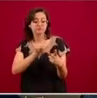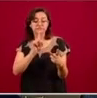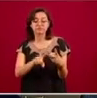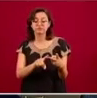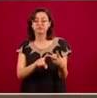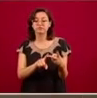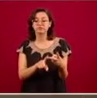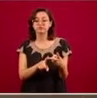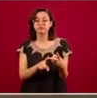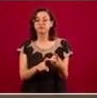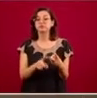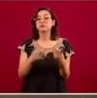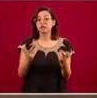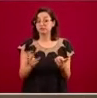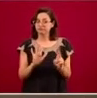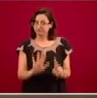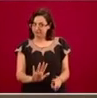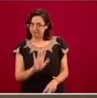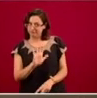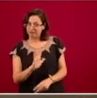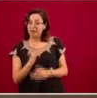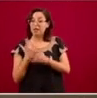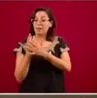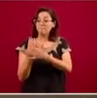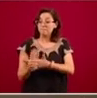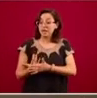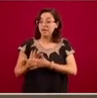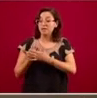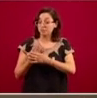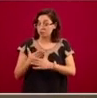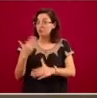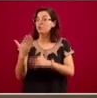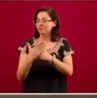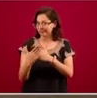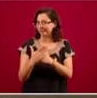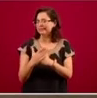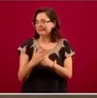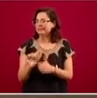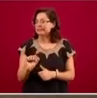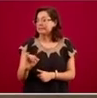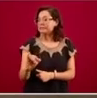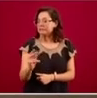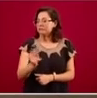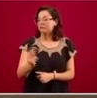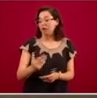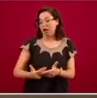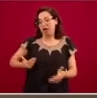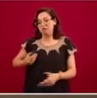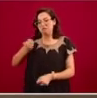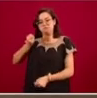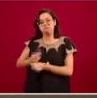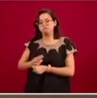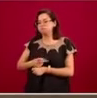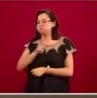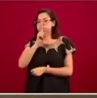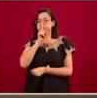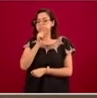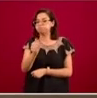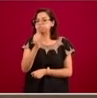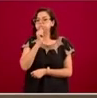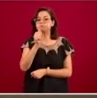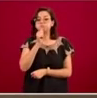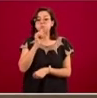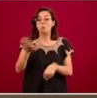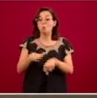historical evidence that supports that closing your borders will be effective in dealing with the pandemic. And the other reason was, we said